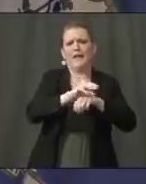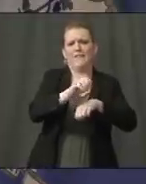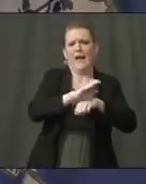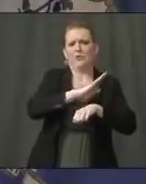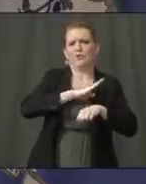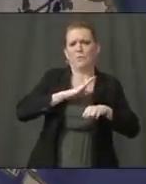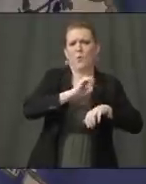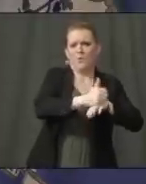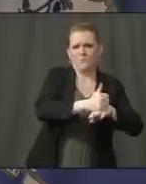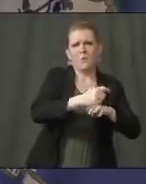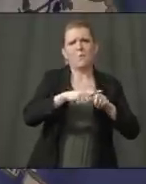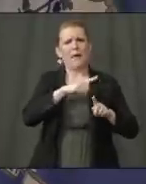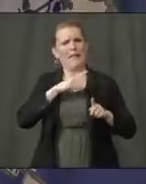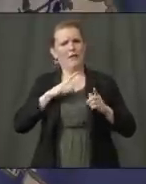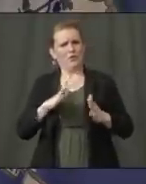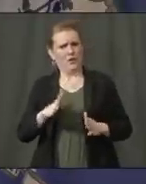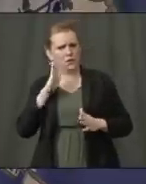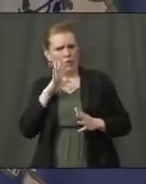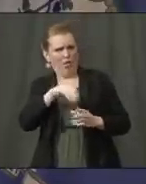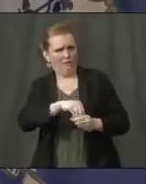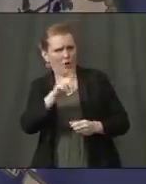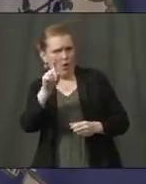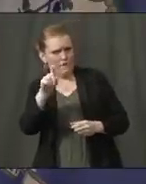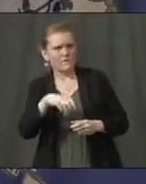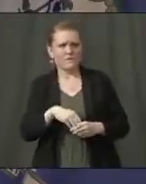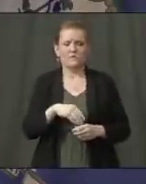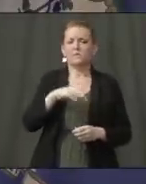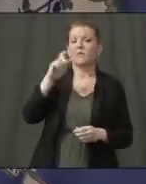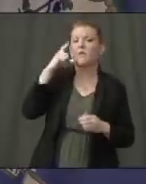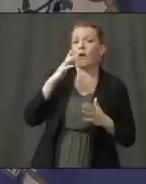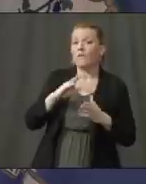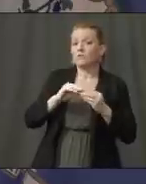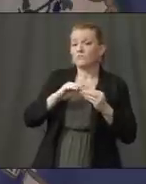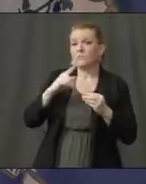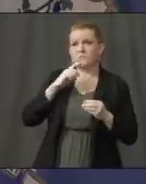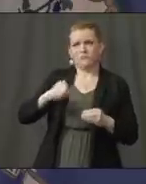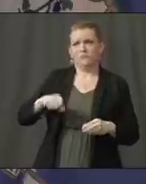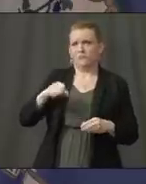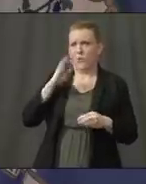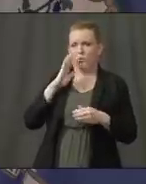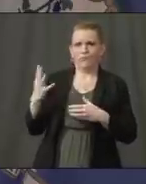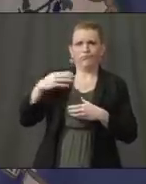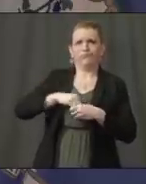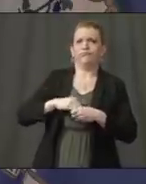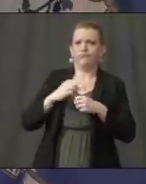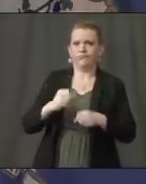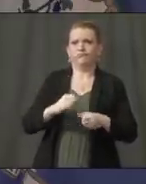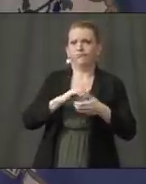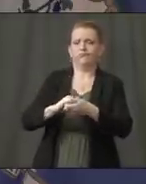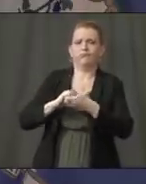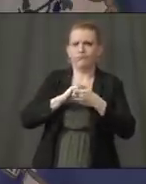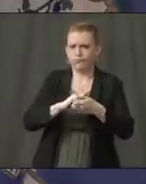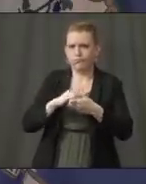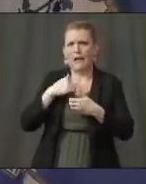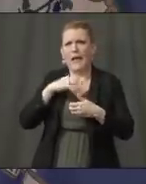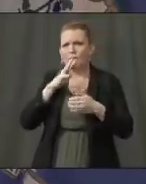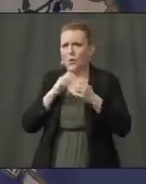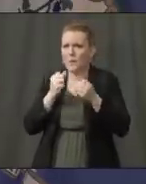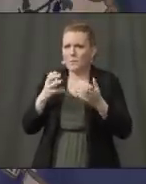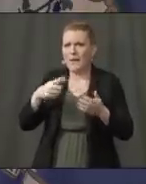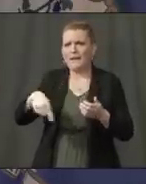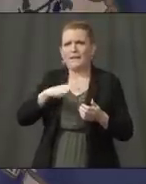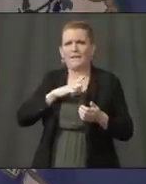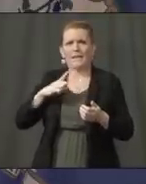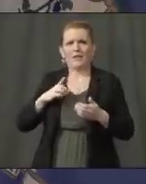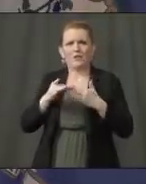role. I talk to the legislative leaders with some frequency. Paul Mounds, our chief of staff, talks to legislative